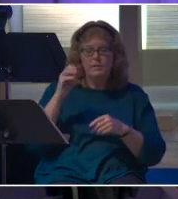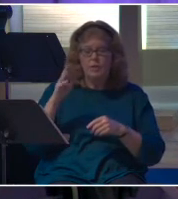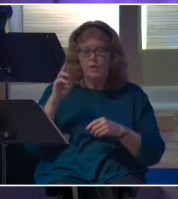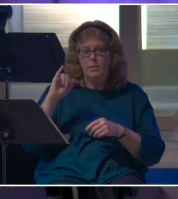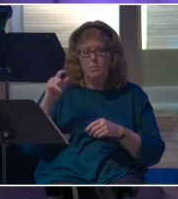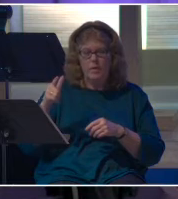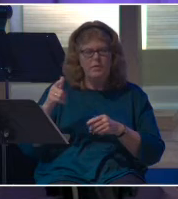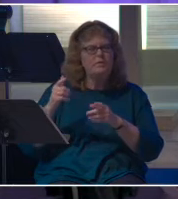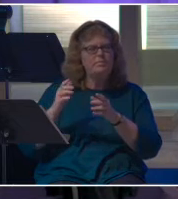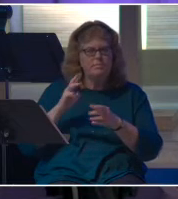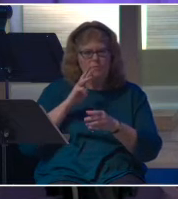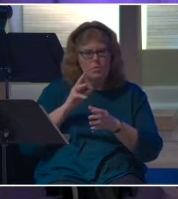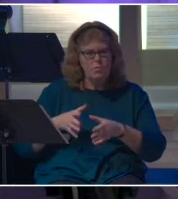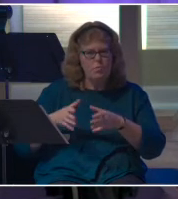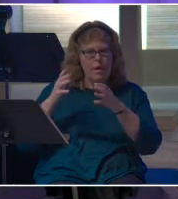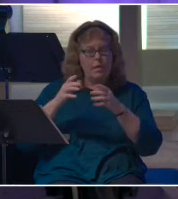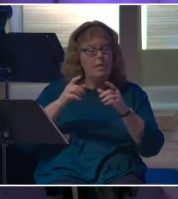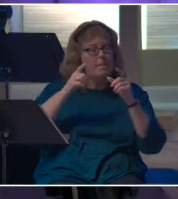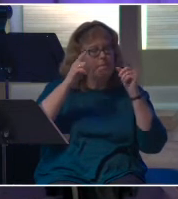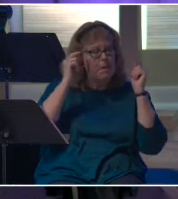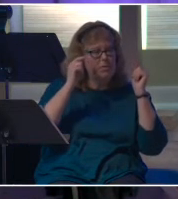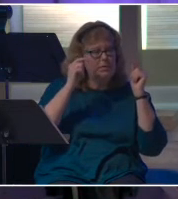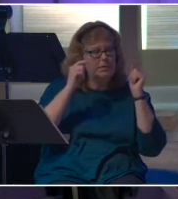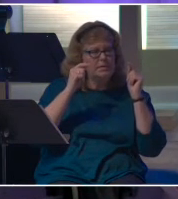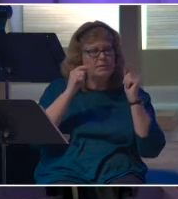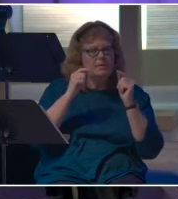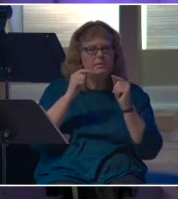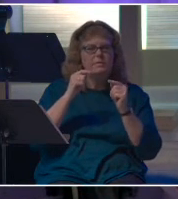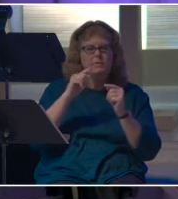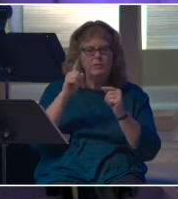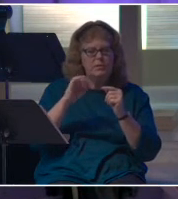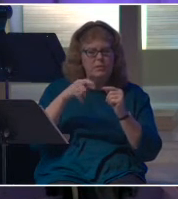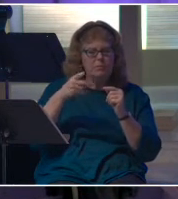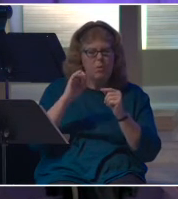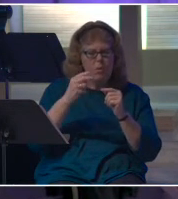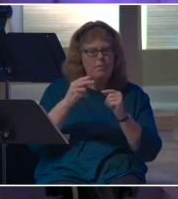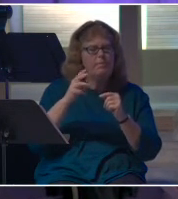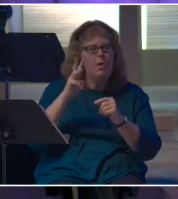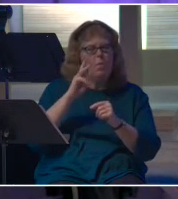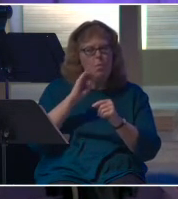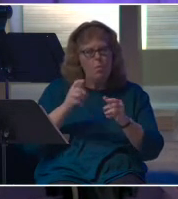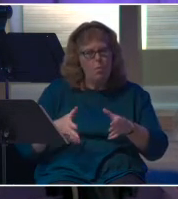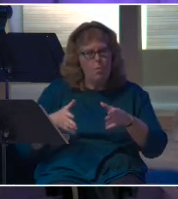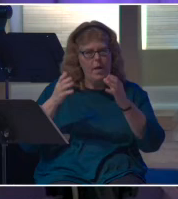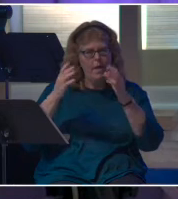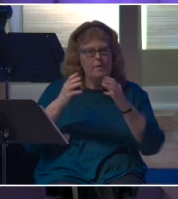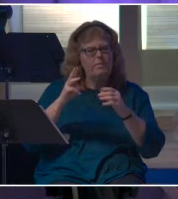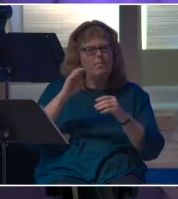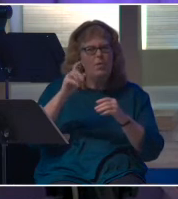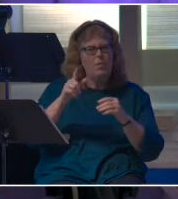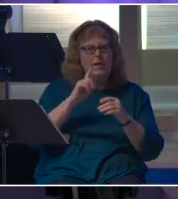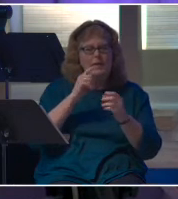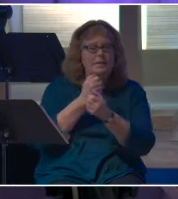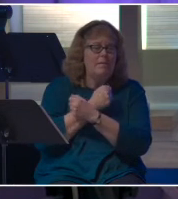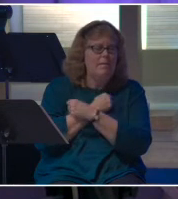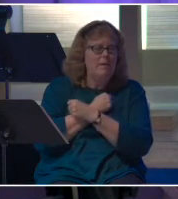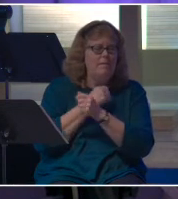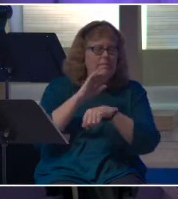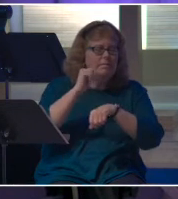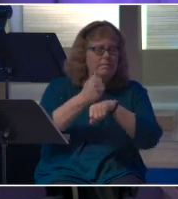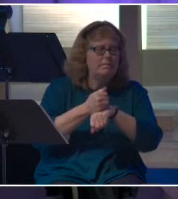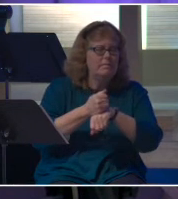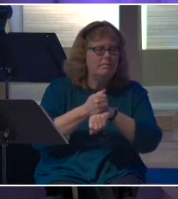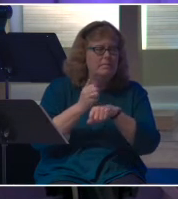Rachel, well. Moses and Zipporah, well. The well is a love scene that's